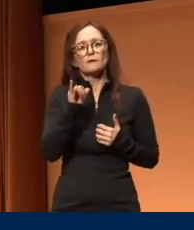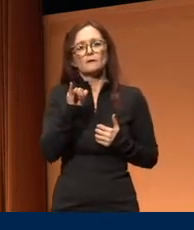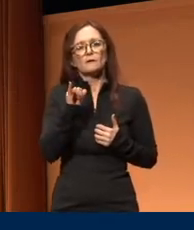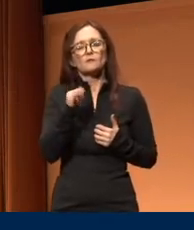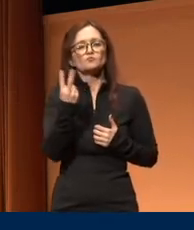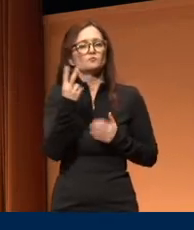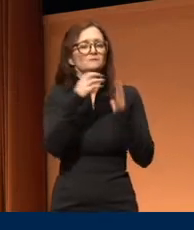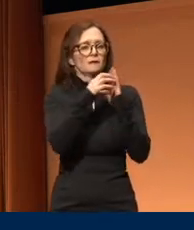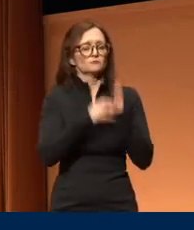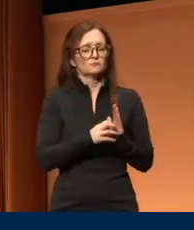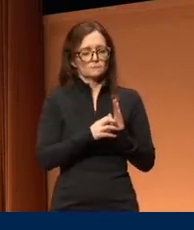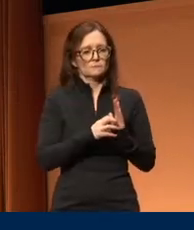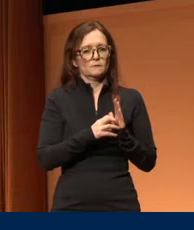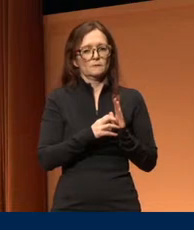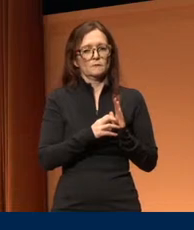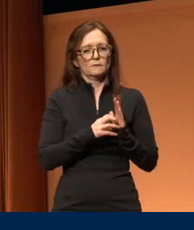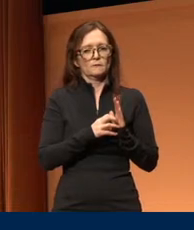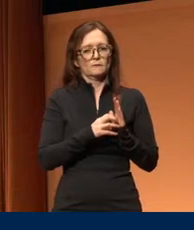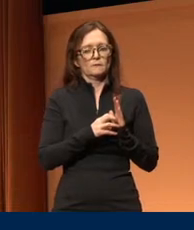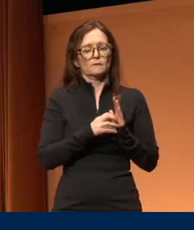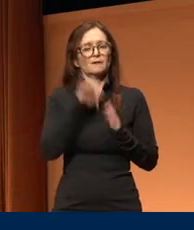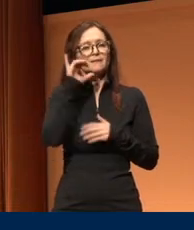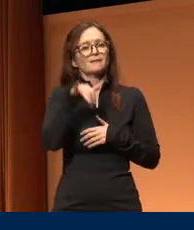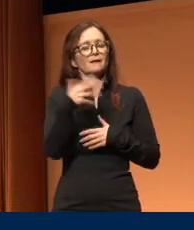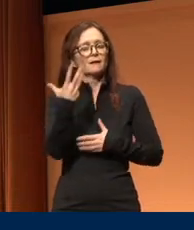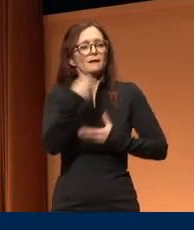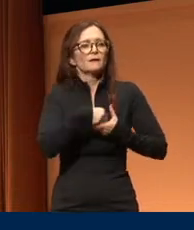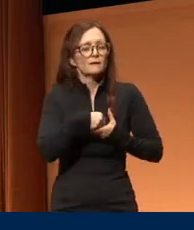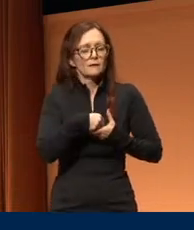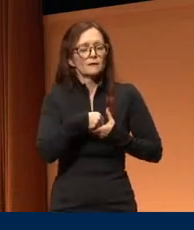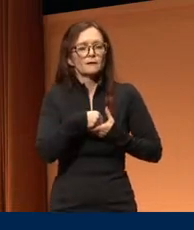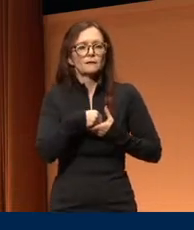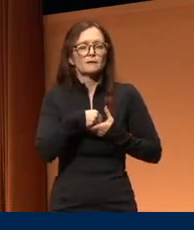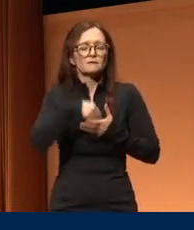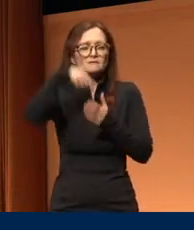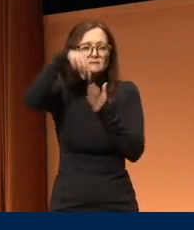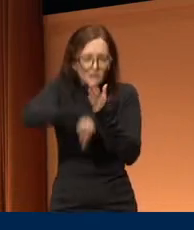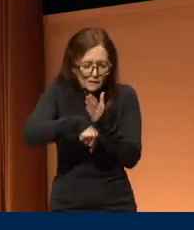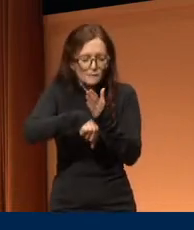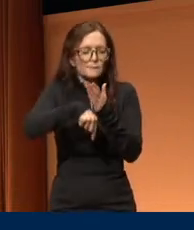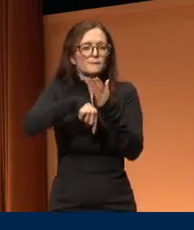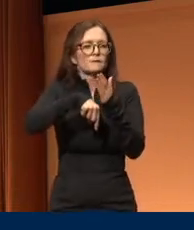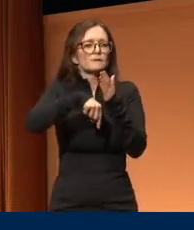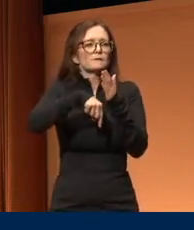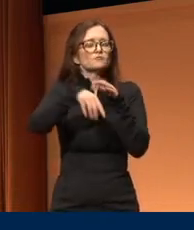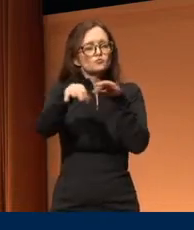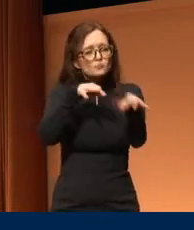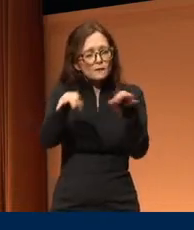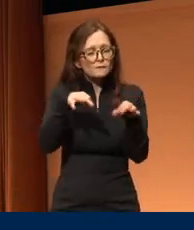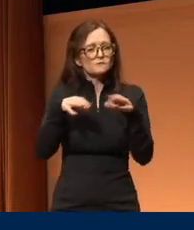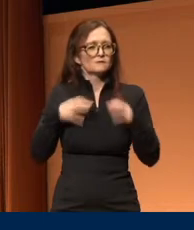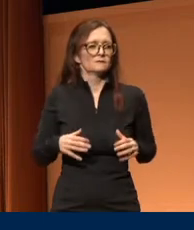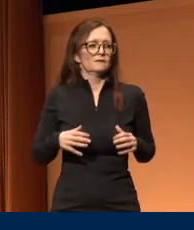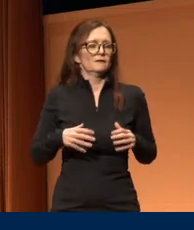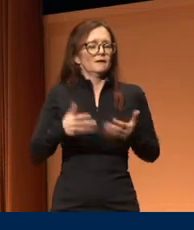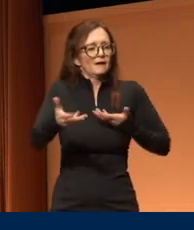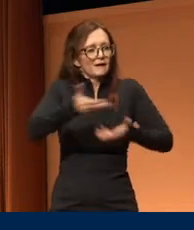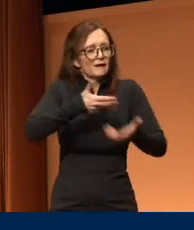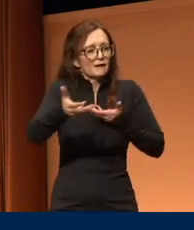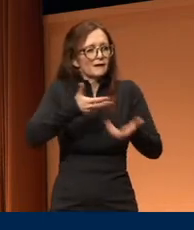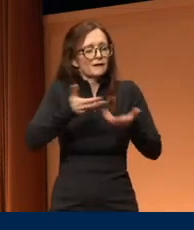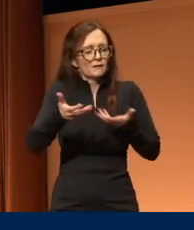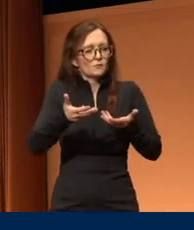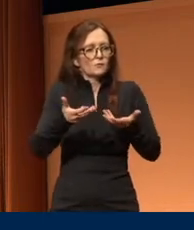two sections, which consist of a rich description of citizens' assemblies and the interactions taking place in